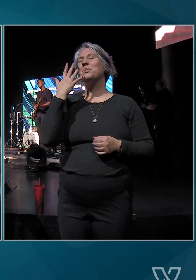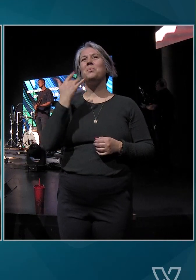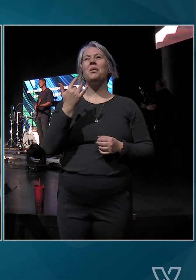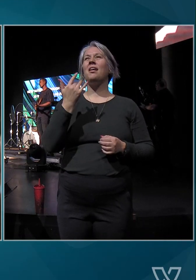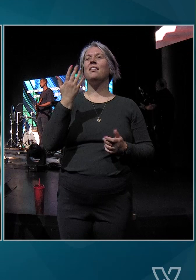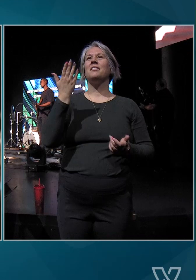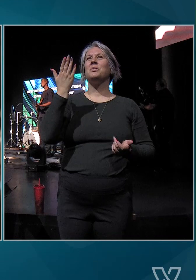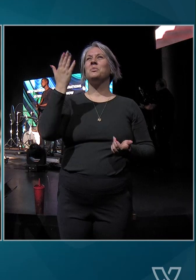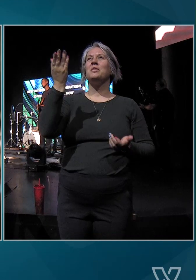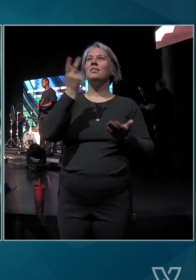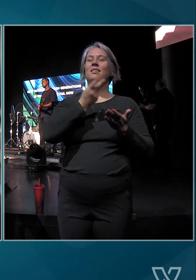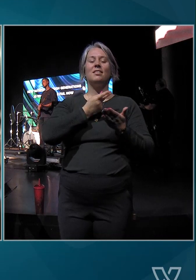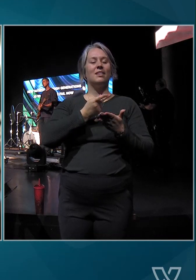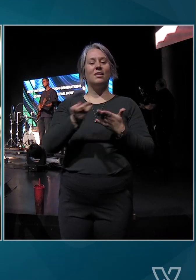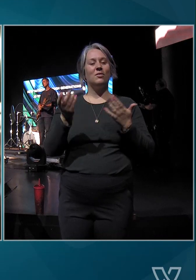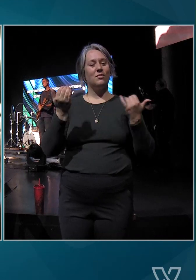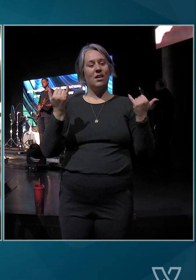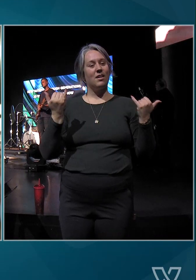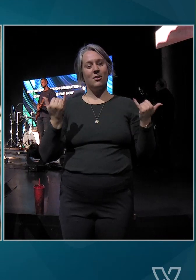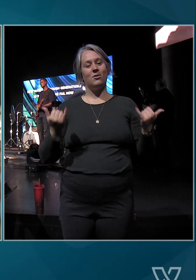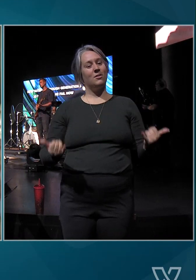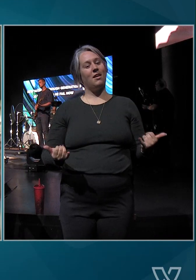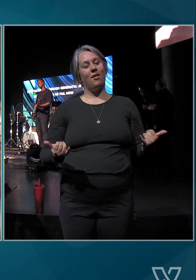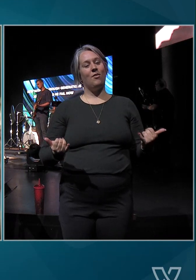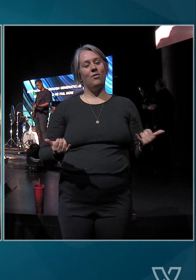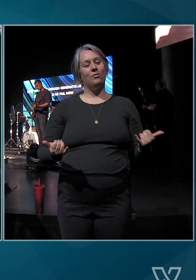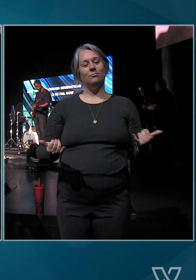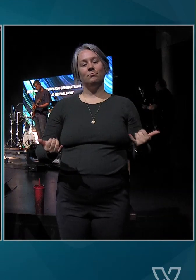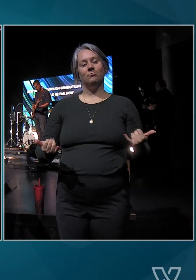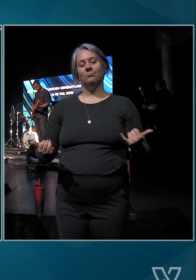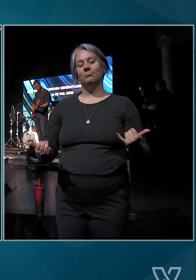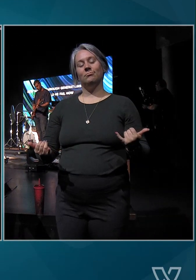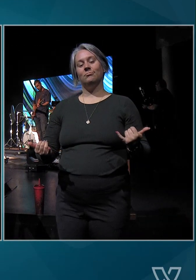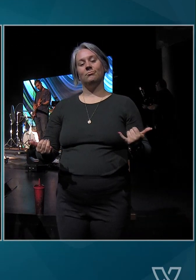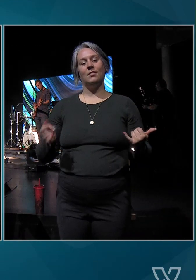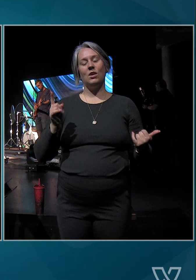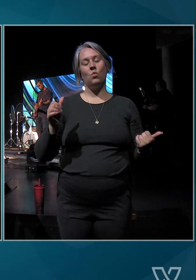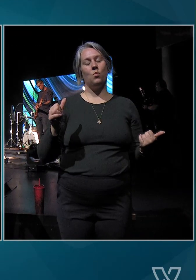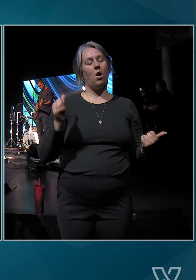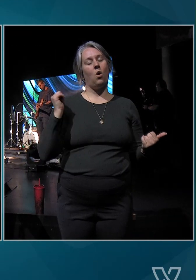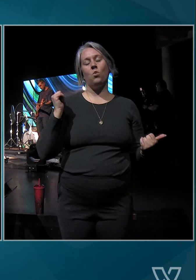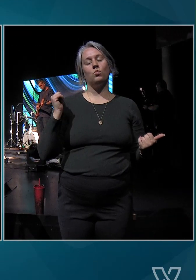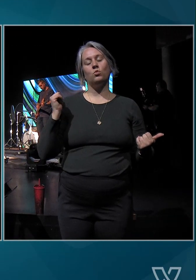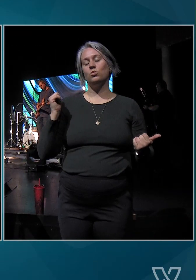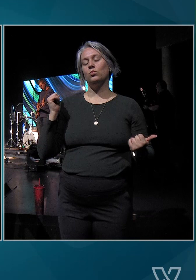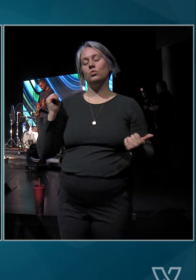So why would he fail now? He